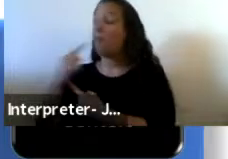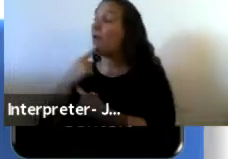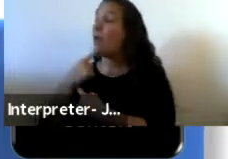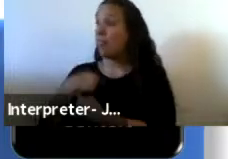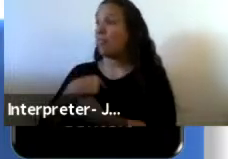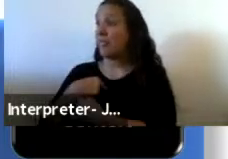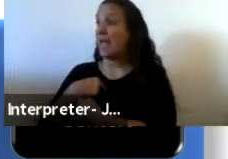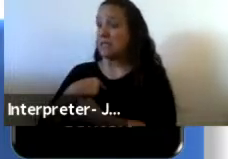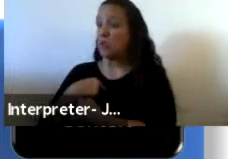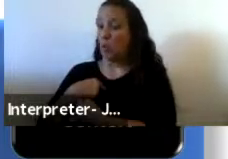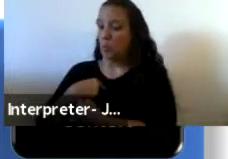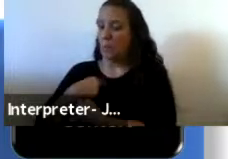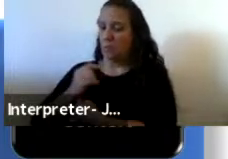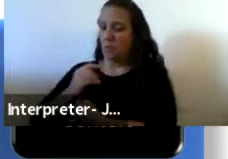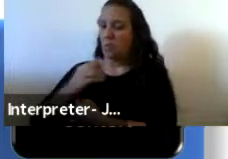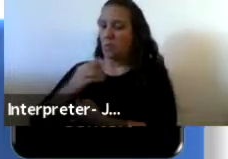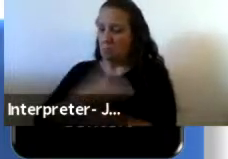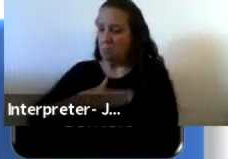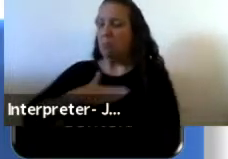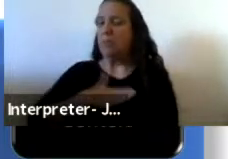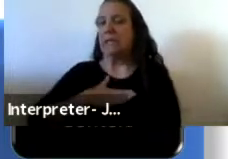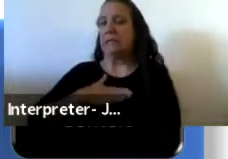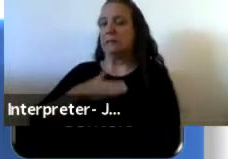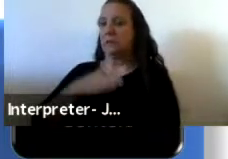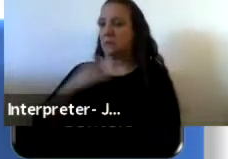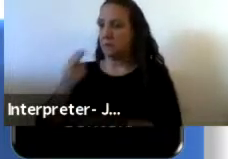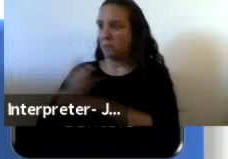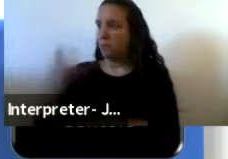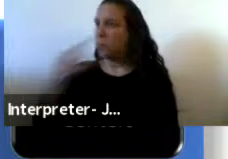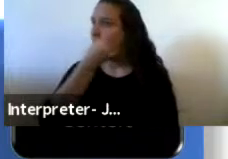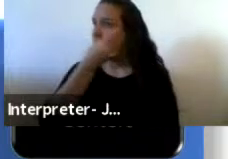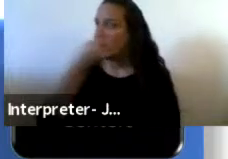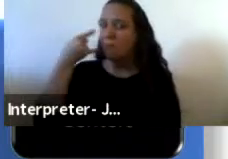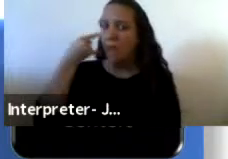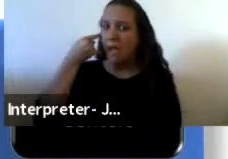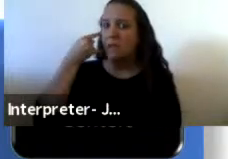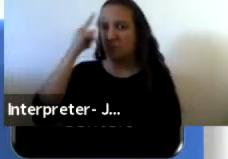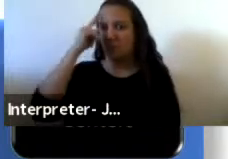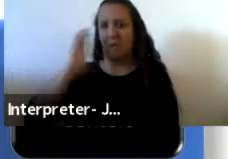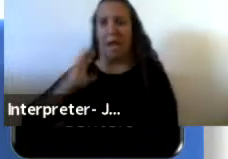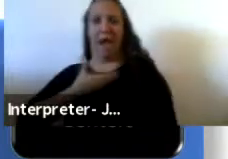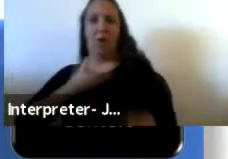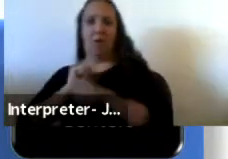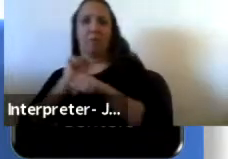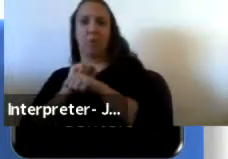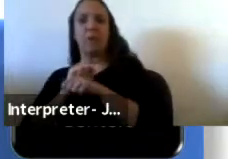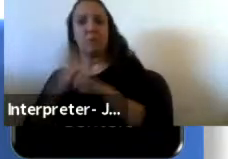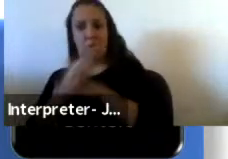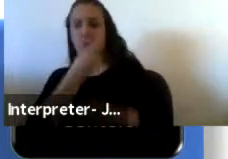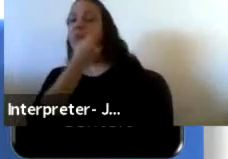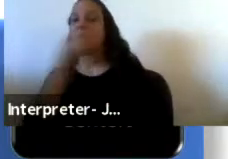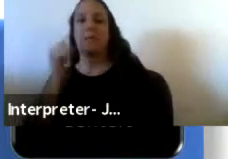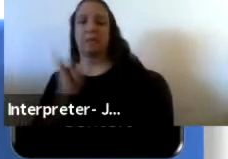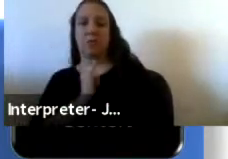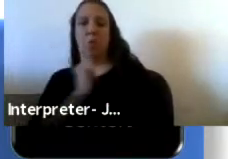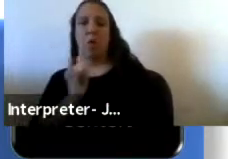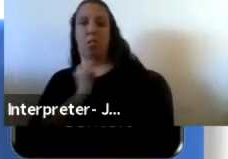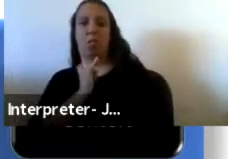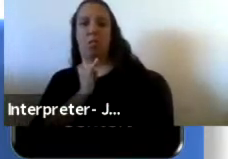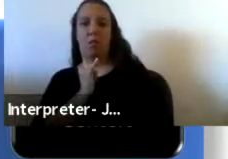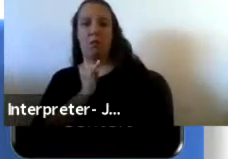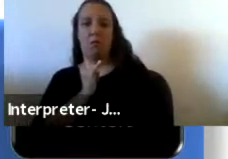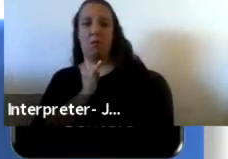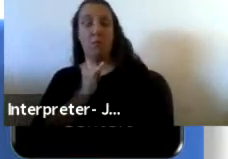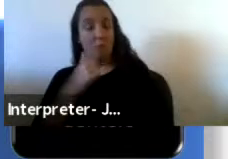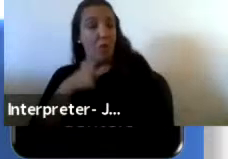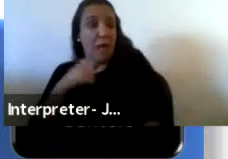our employees, you know what, wear their mask. And I went in and I complied. And the reason being is that because at the end of the day, I want to be able to